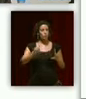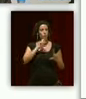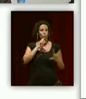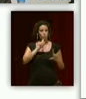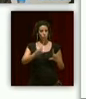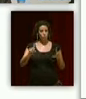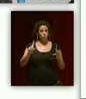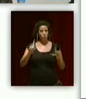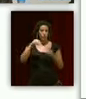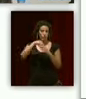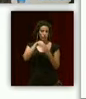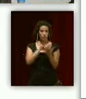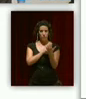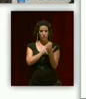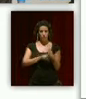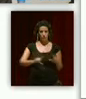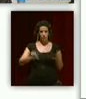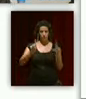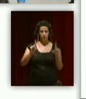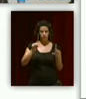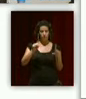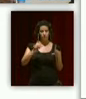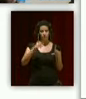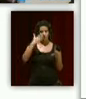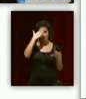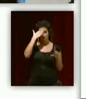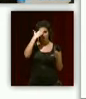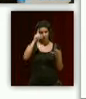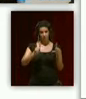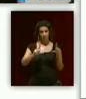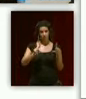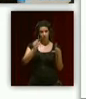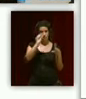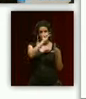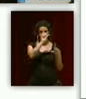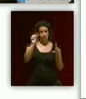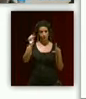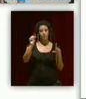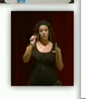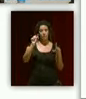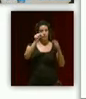of this web interface in a PC.